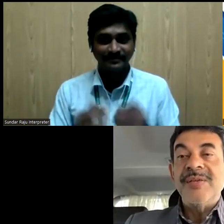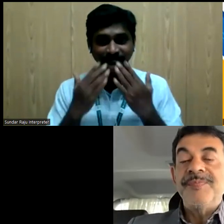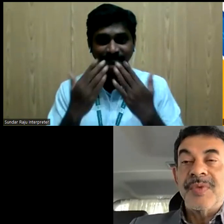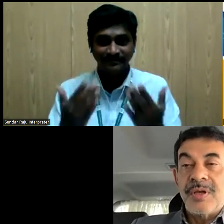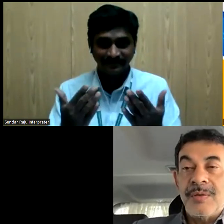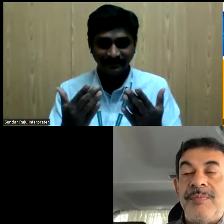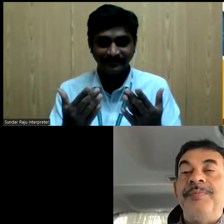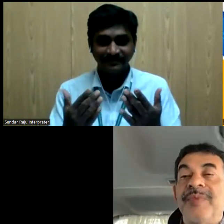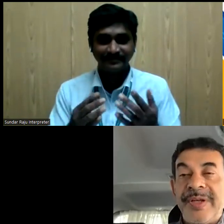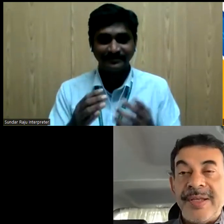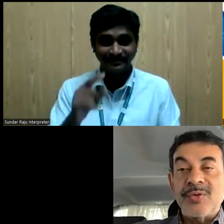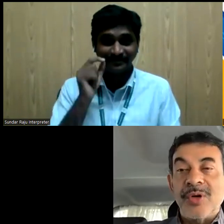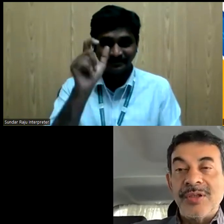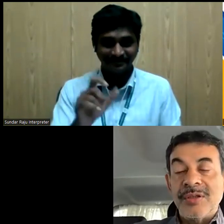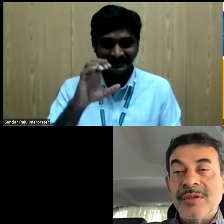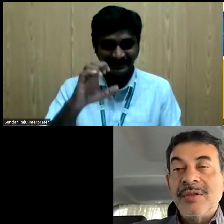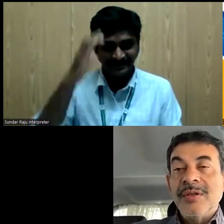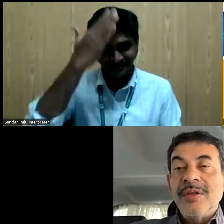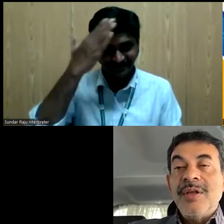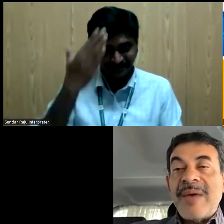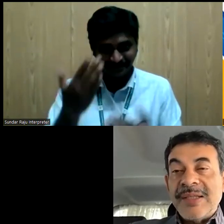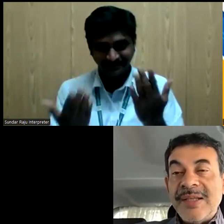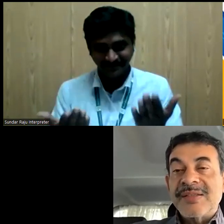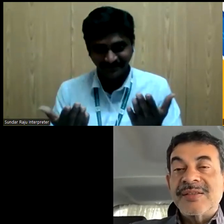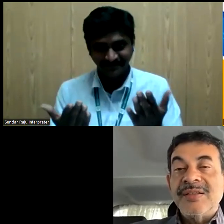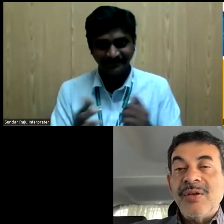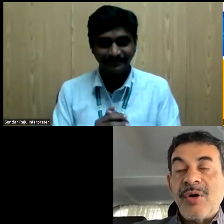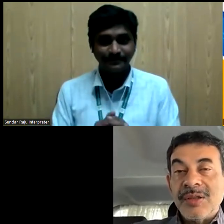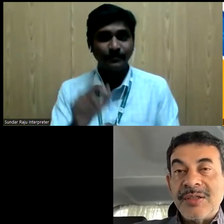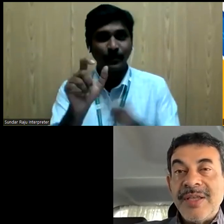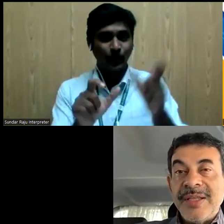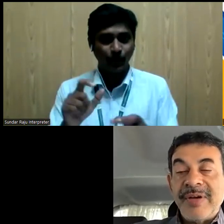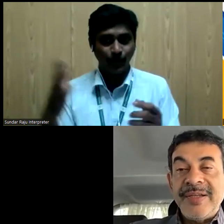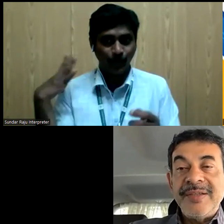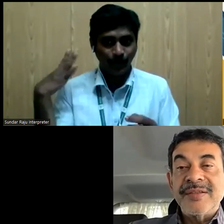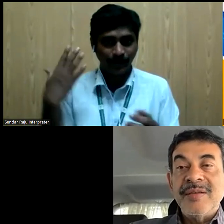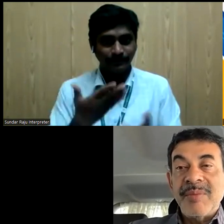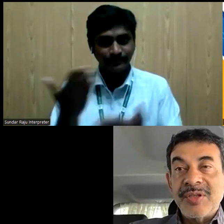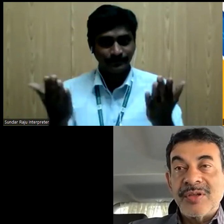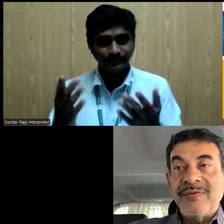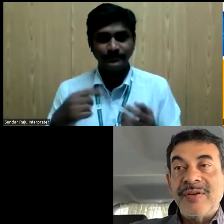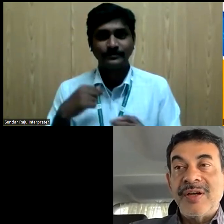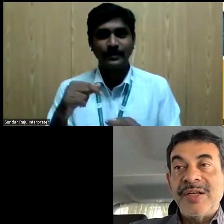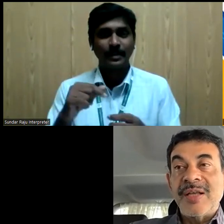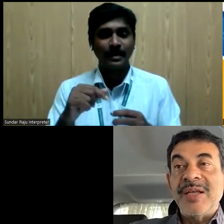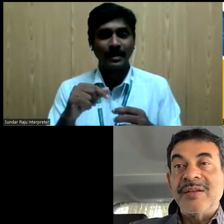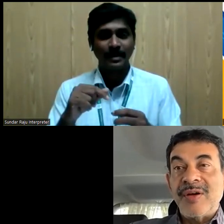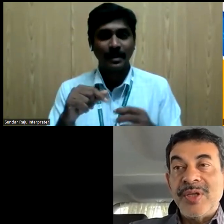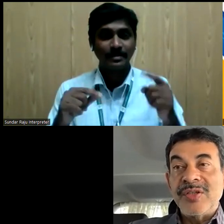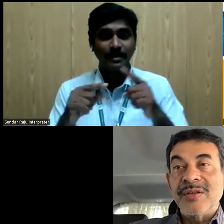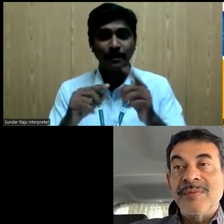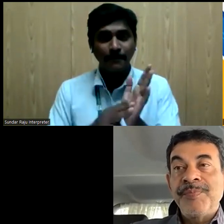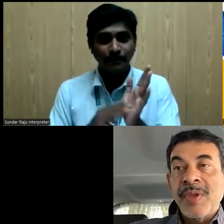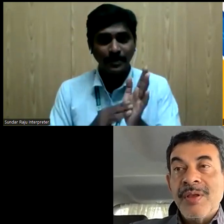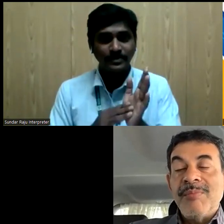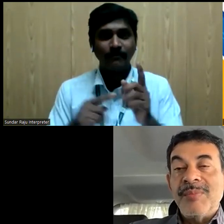Chetanji. greetings to all the panelists, all the invitees, members of Tech Mahindra